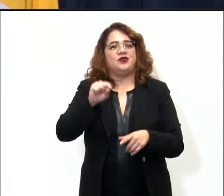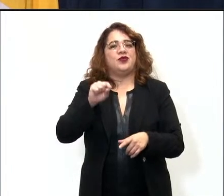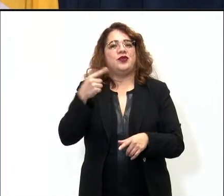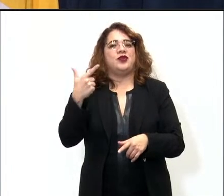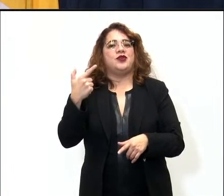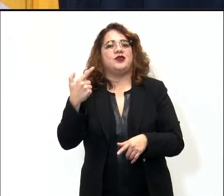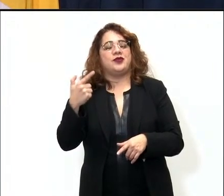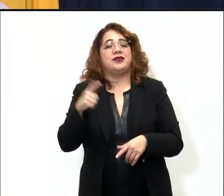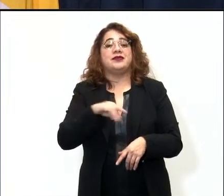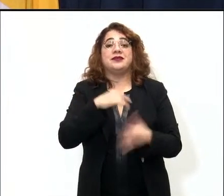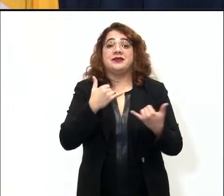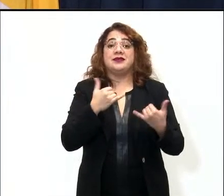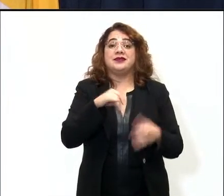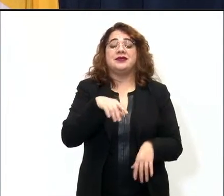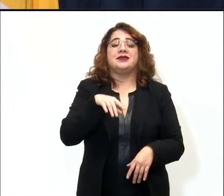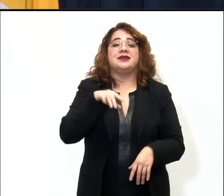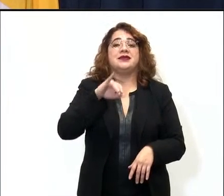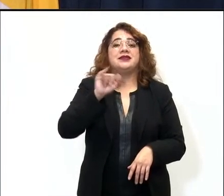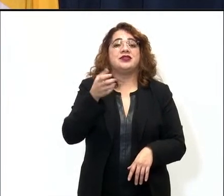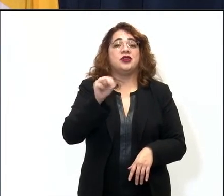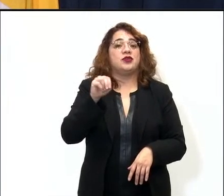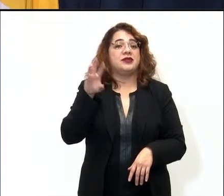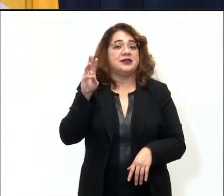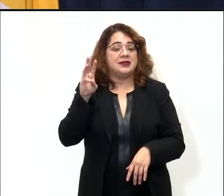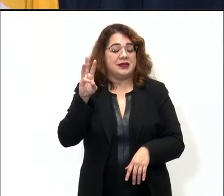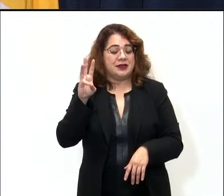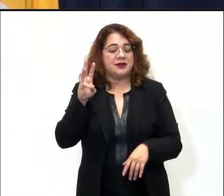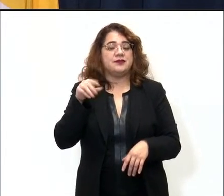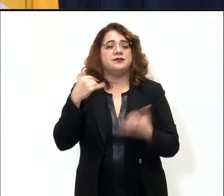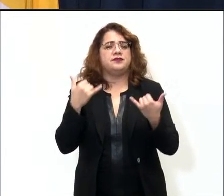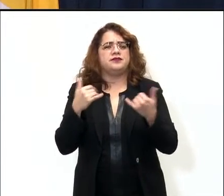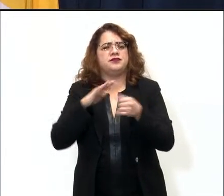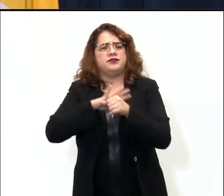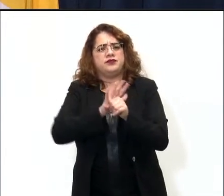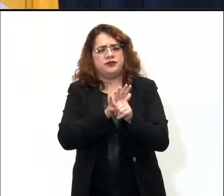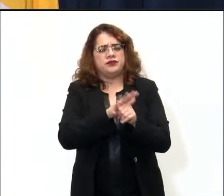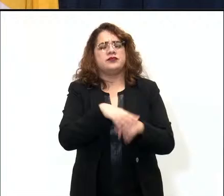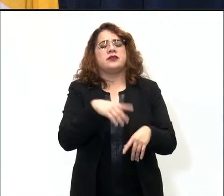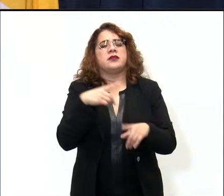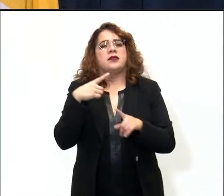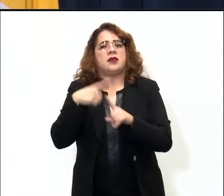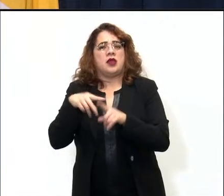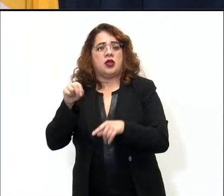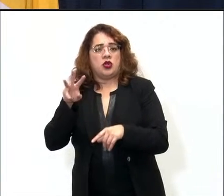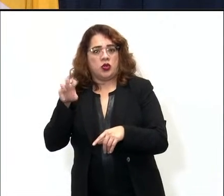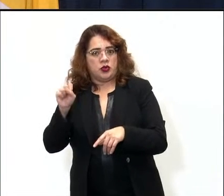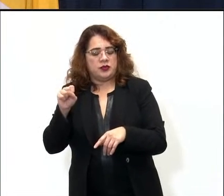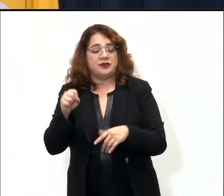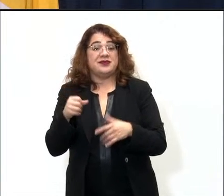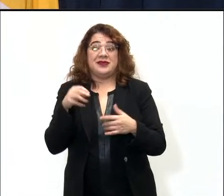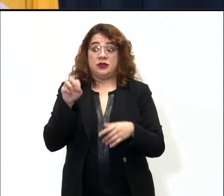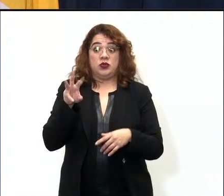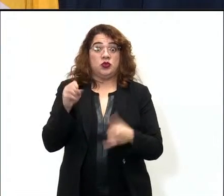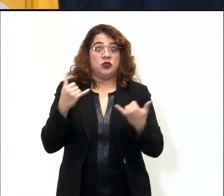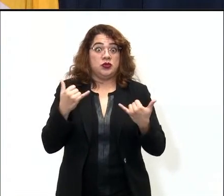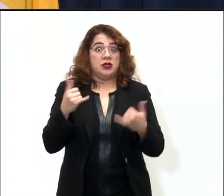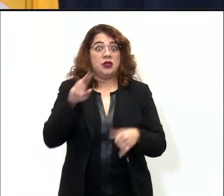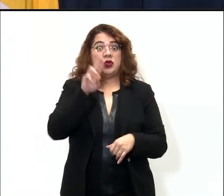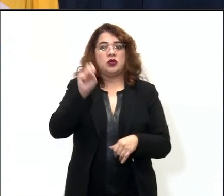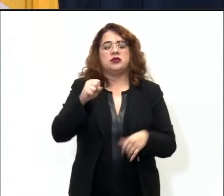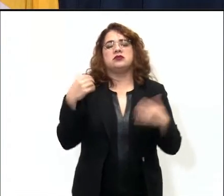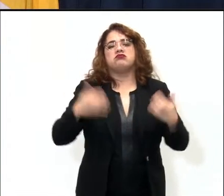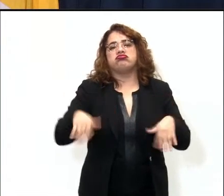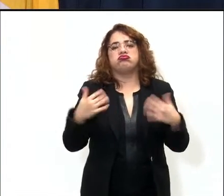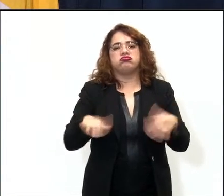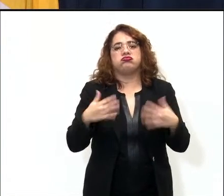2021. Empezamos hoy el comunicado hablando sobre el conflicto en el Capitolio del país. Lo que están viendo en